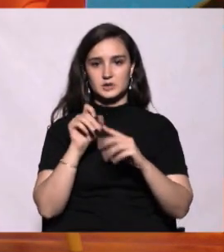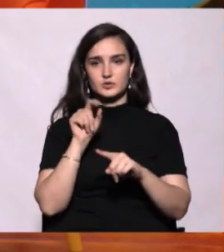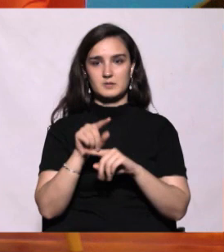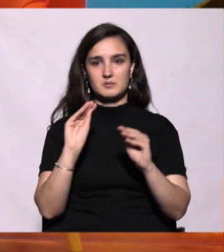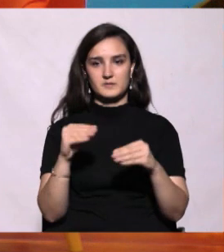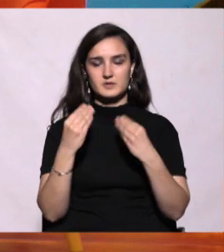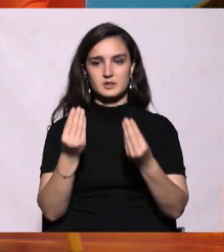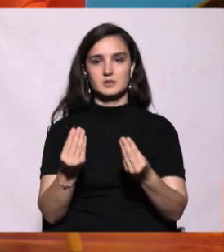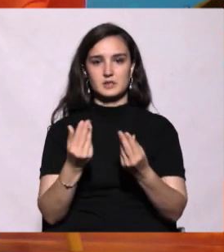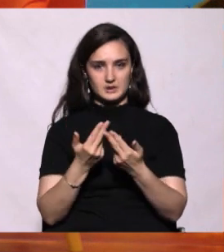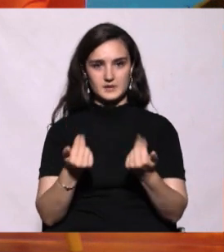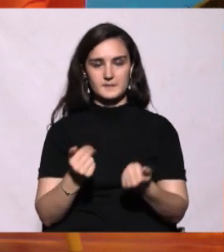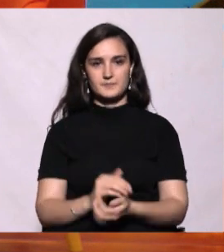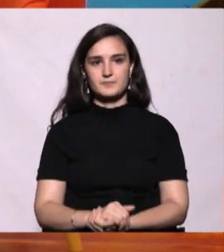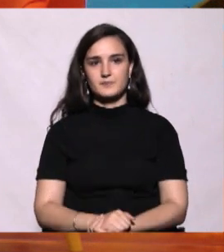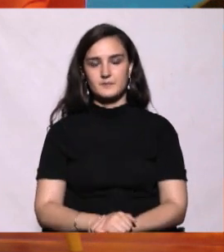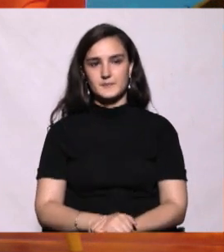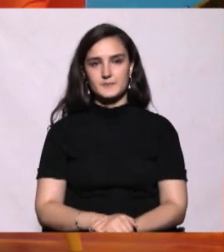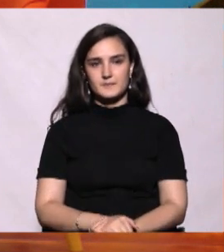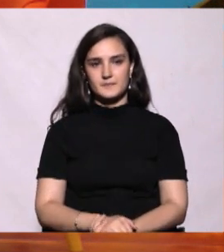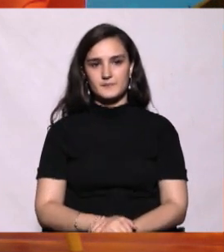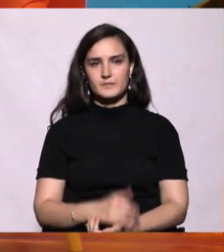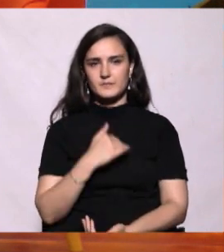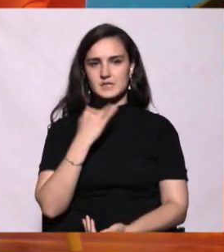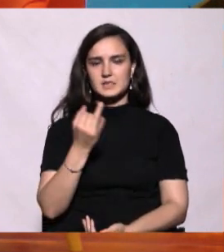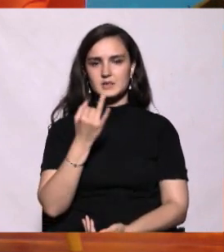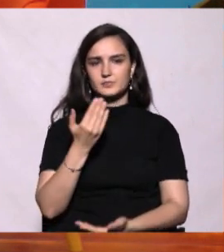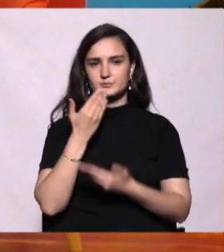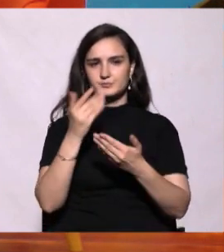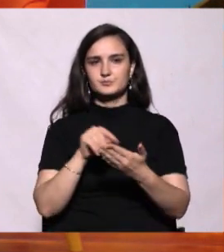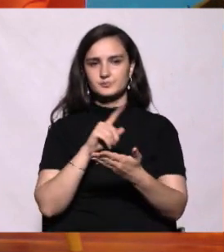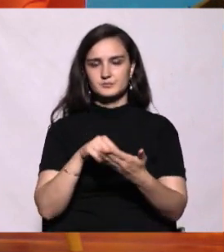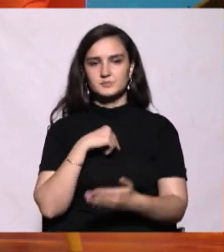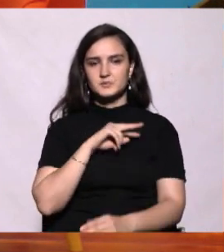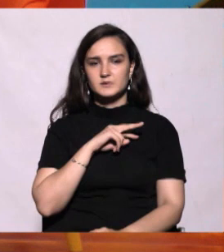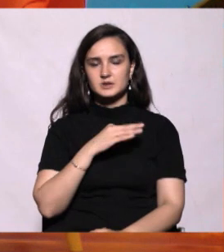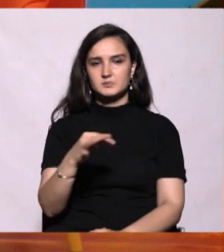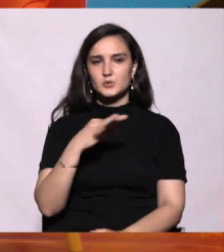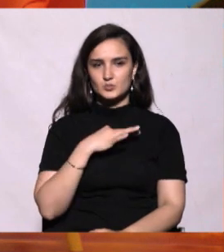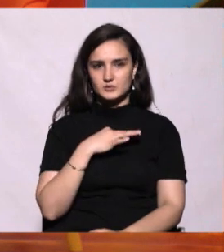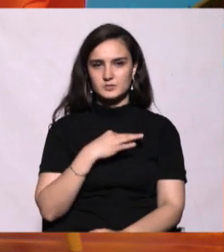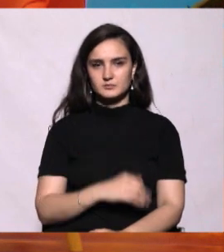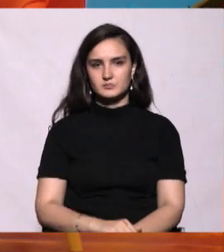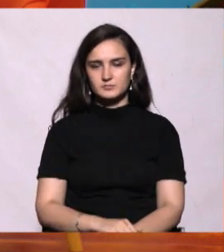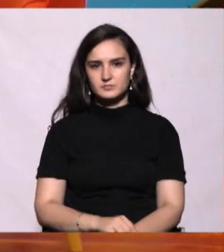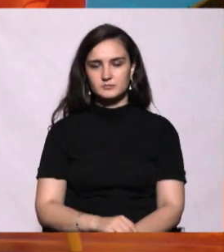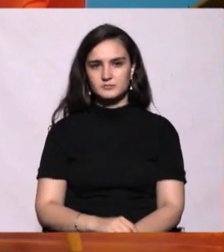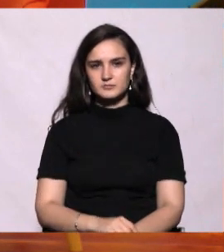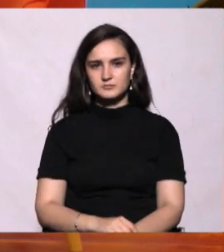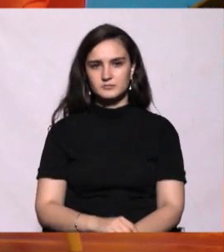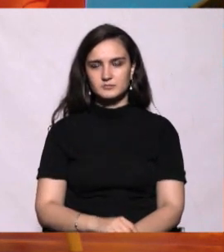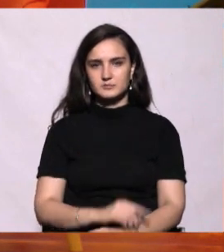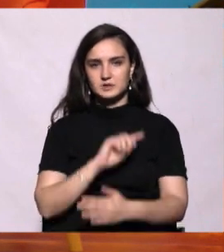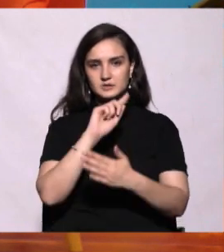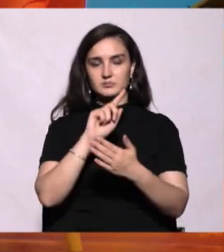homework. Yes, and we've got an interesting question that I would love to see the answers to. And here is the